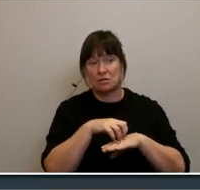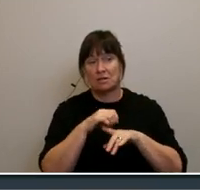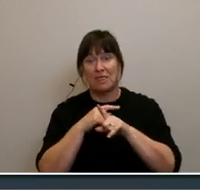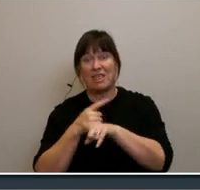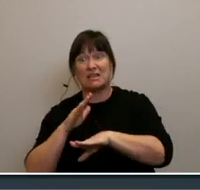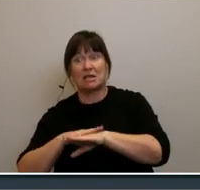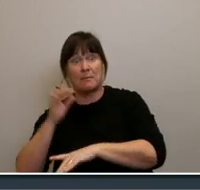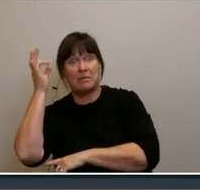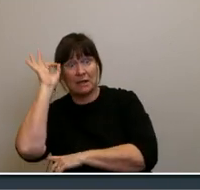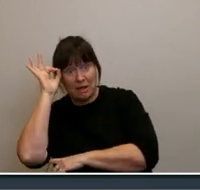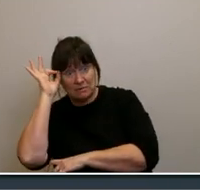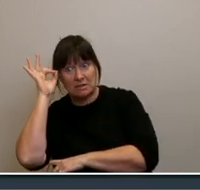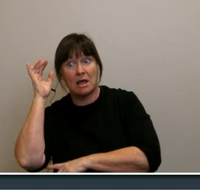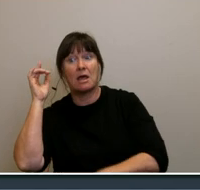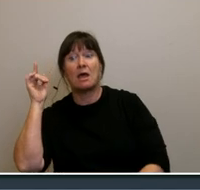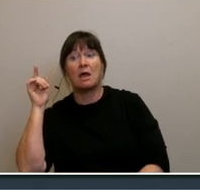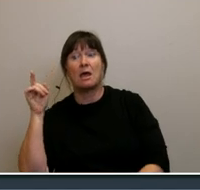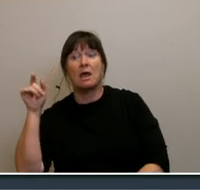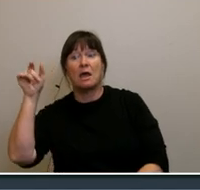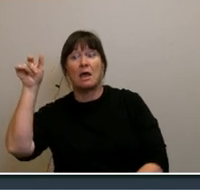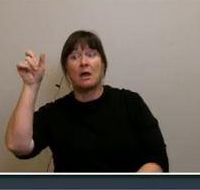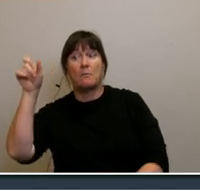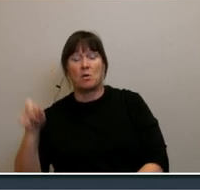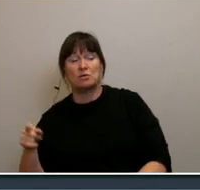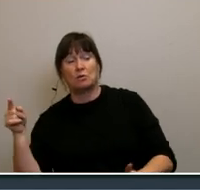with then-Councillor Townsend, who